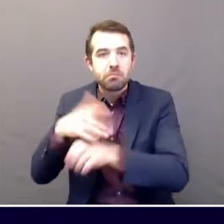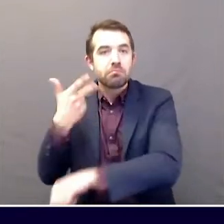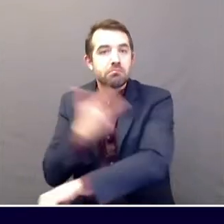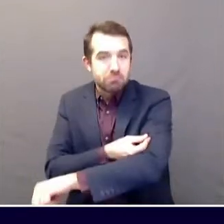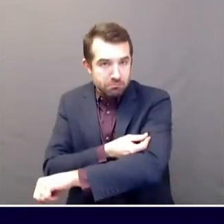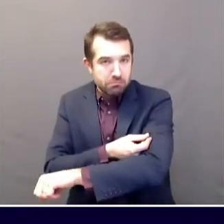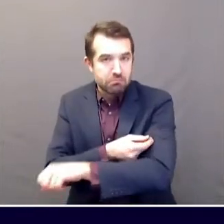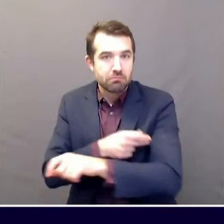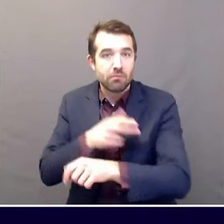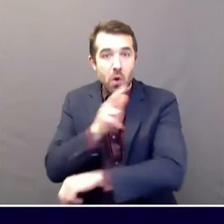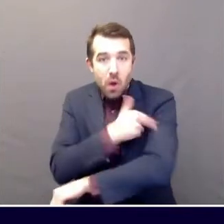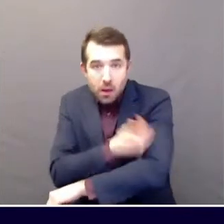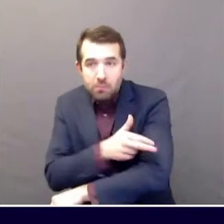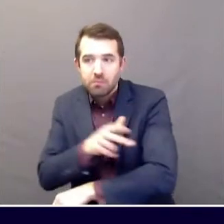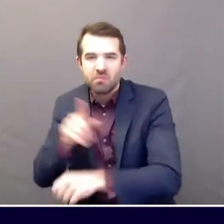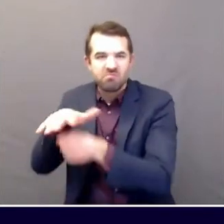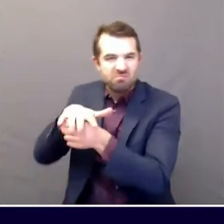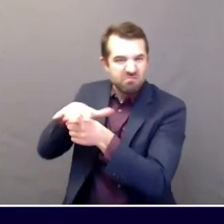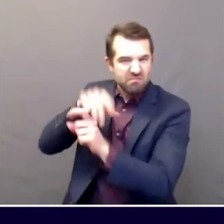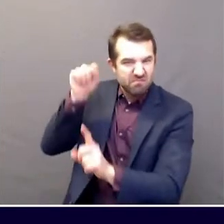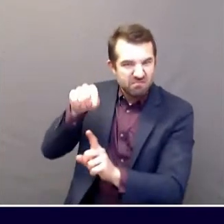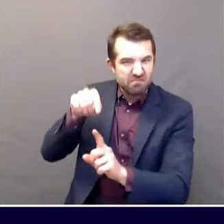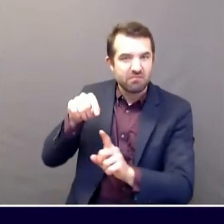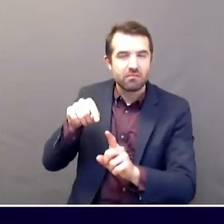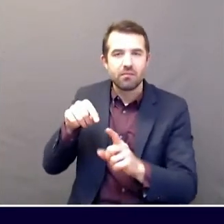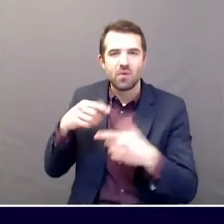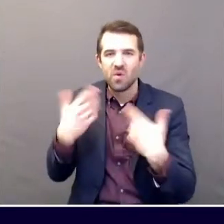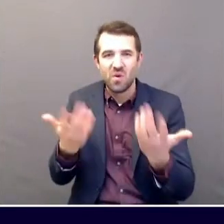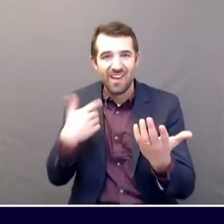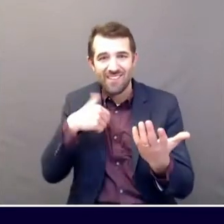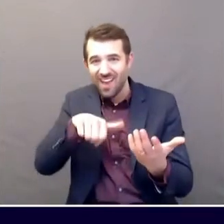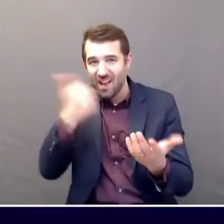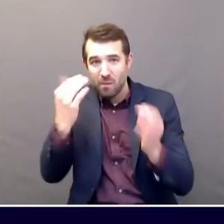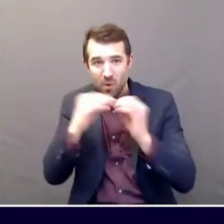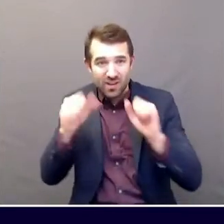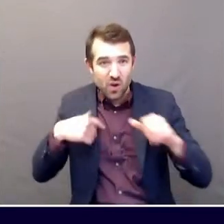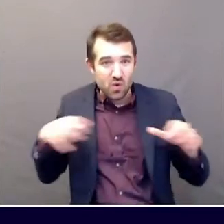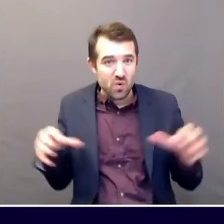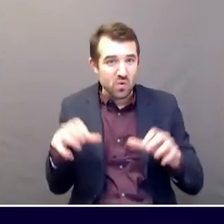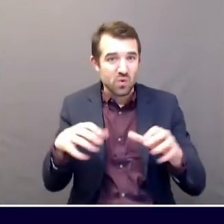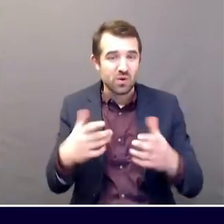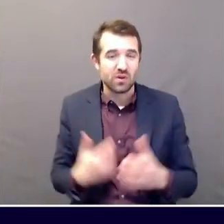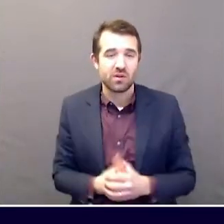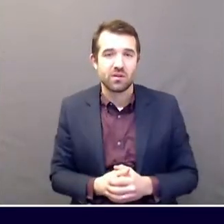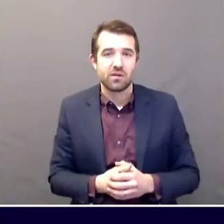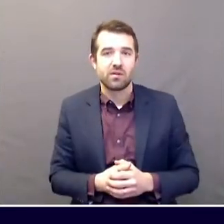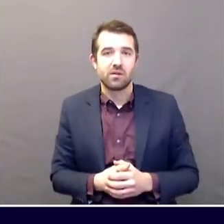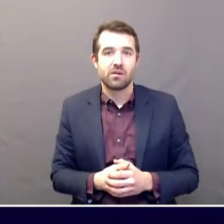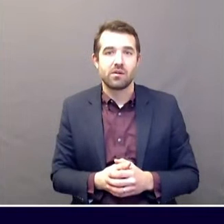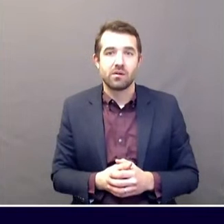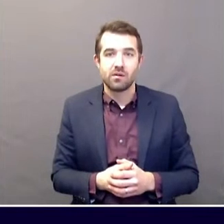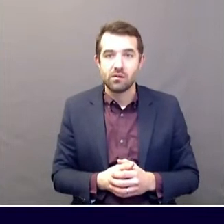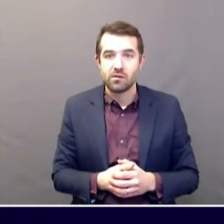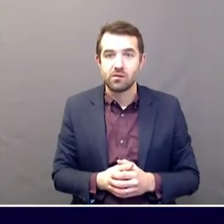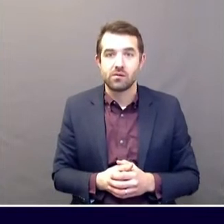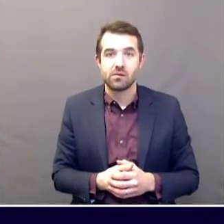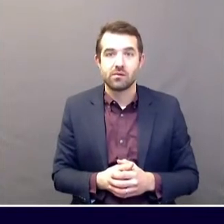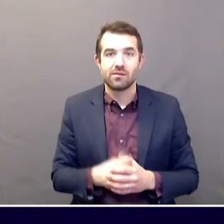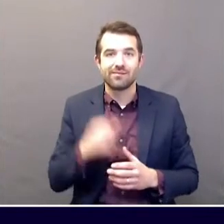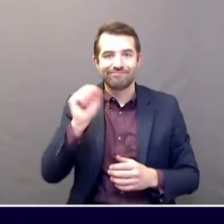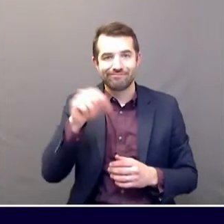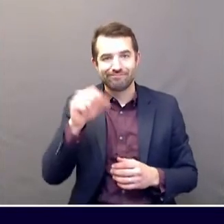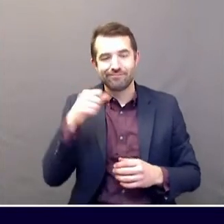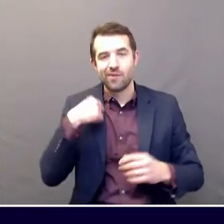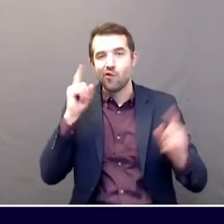has been brought to our attention as well. Right now, I think the way that we can best approach that